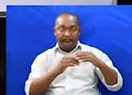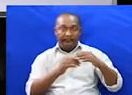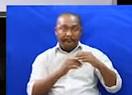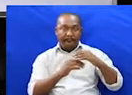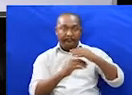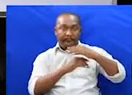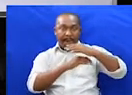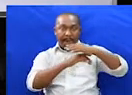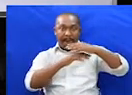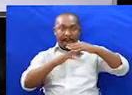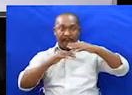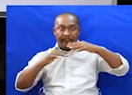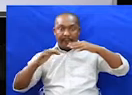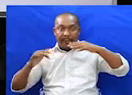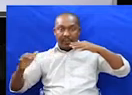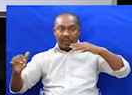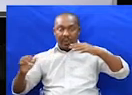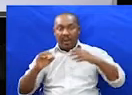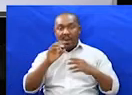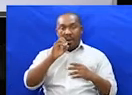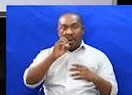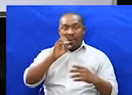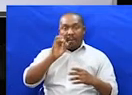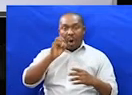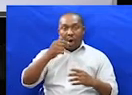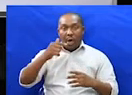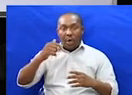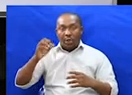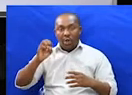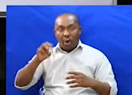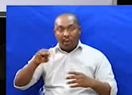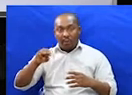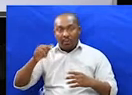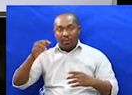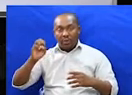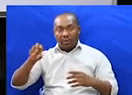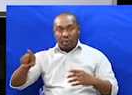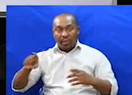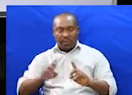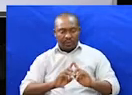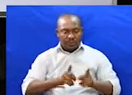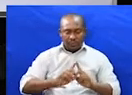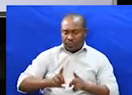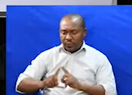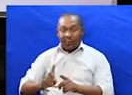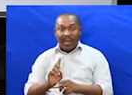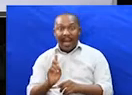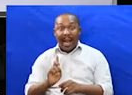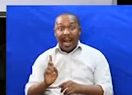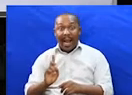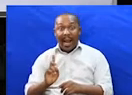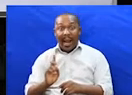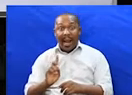in this nucleic acid, they are different in colors to represent different